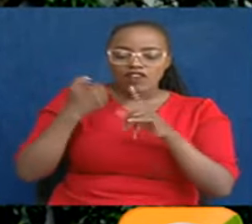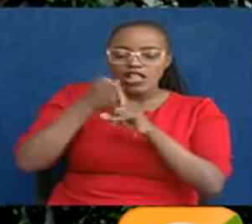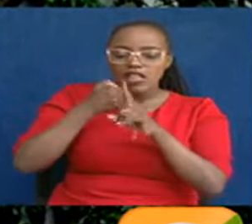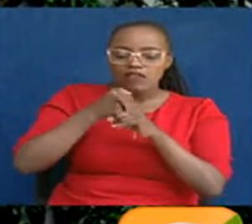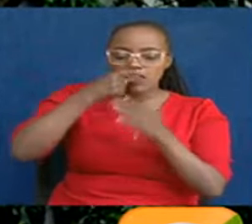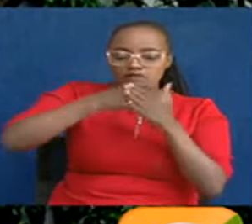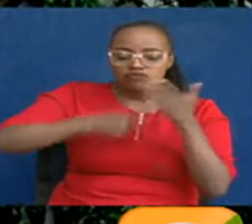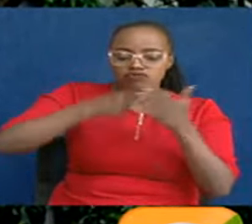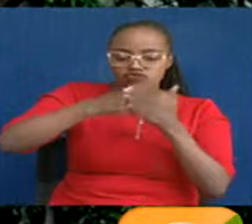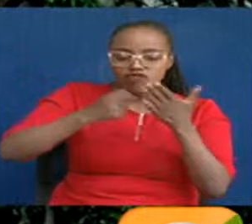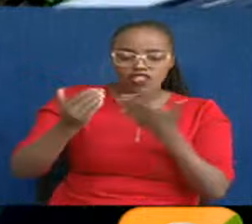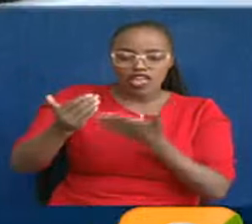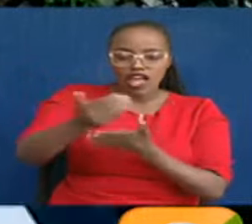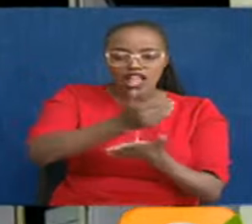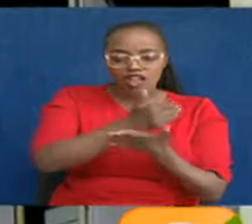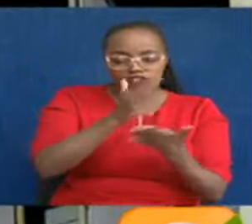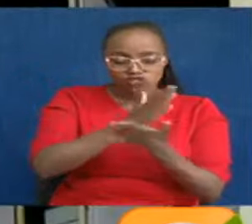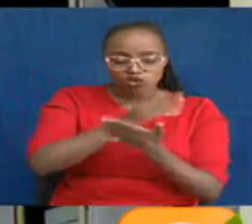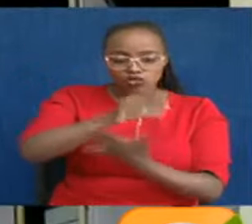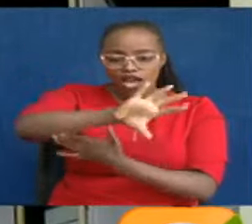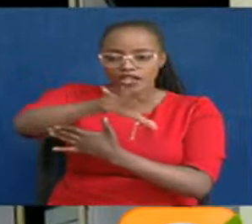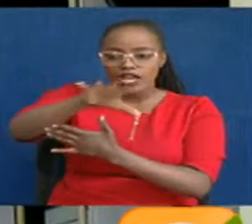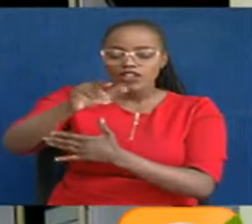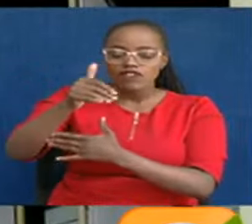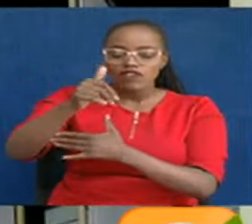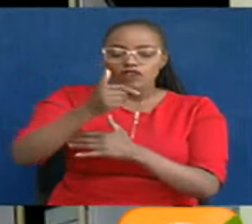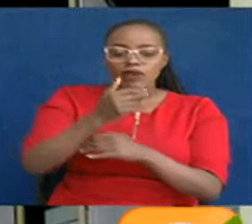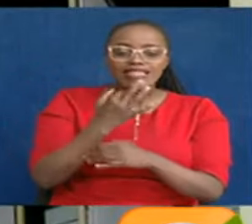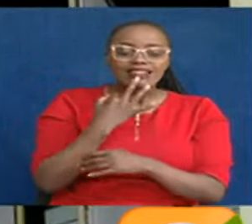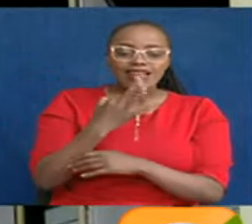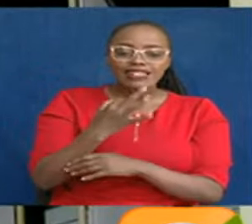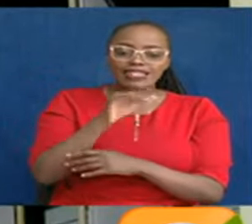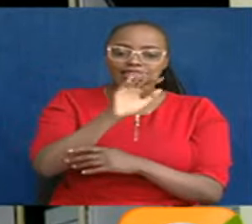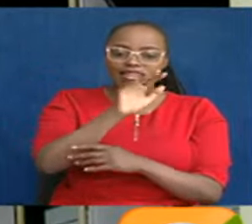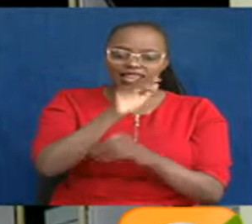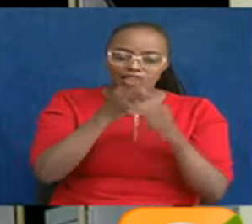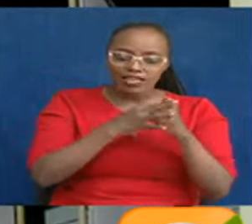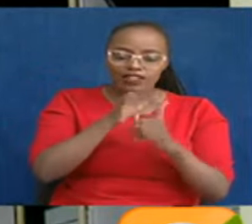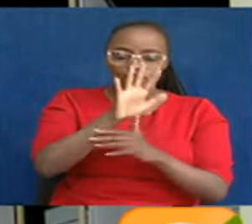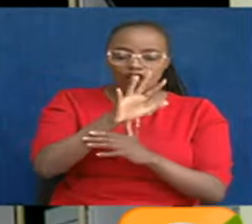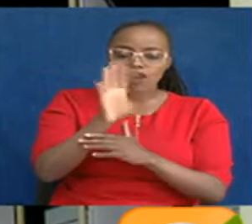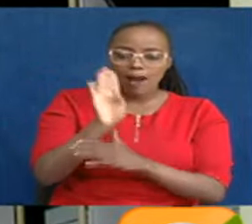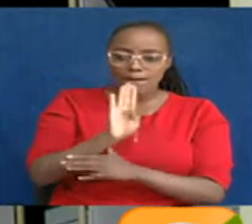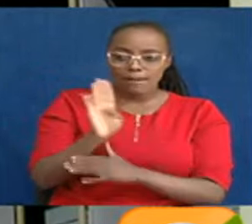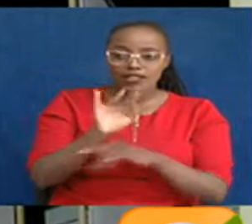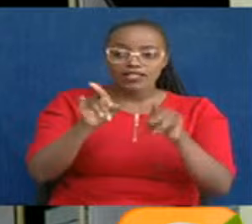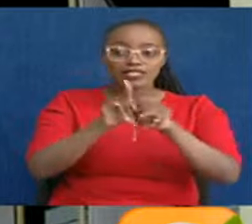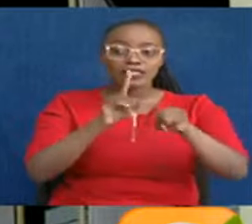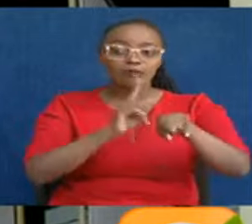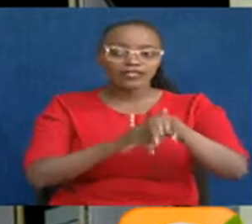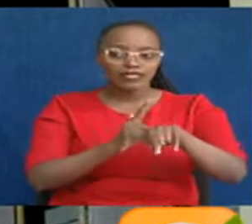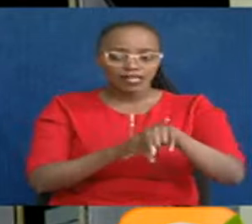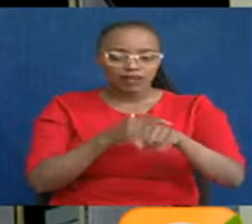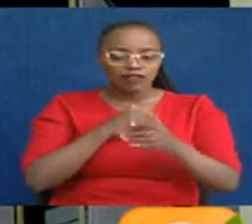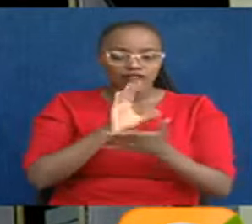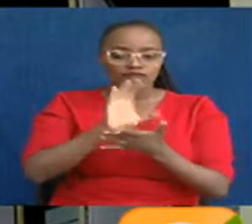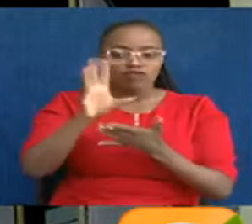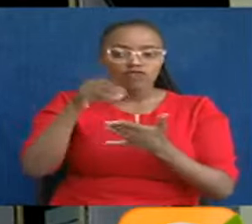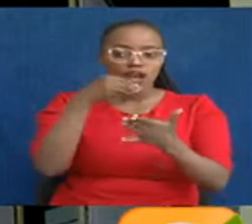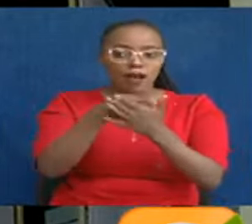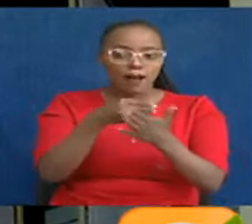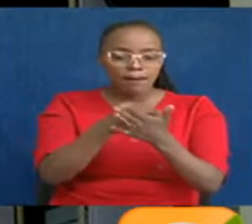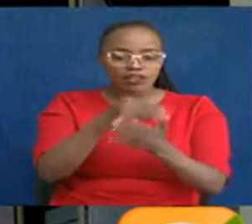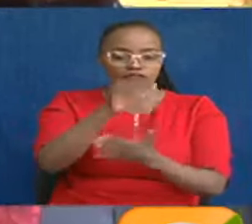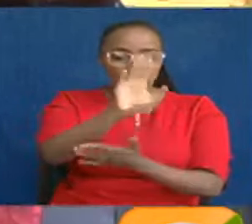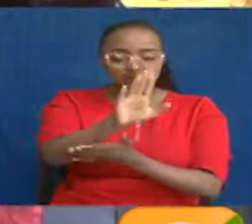reduction of revenue share to counties down to 385 billion shillings, while at the same time allocating money to